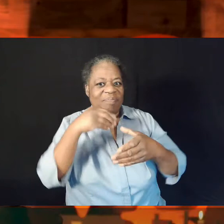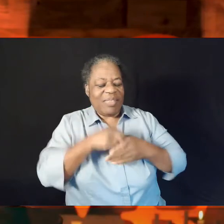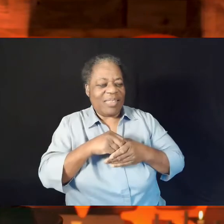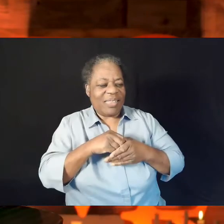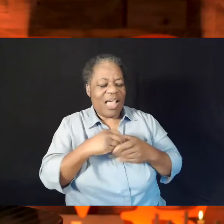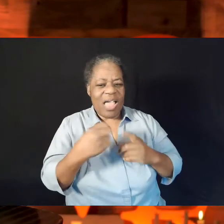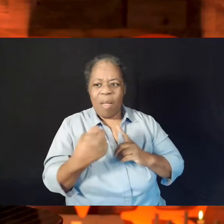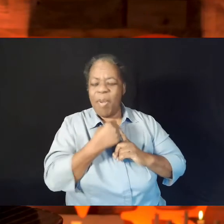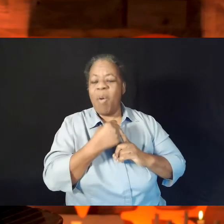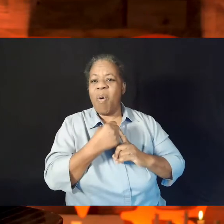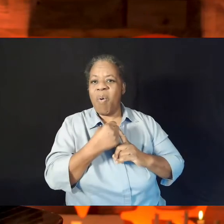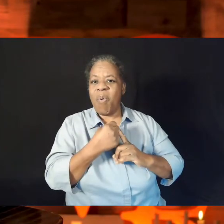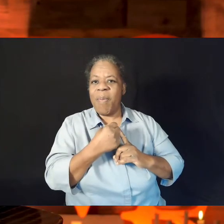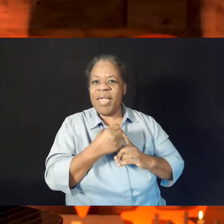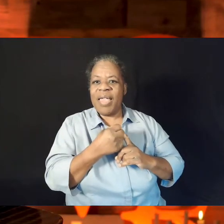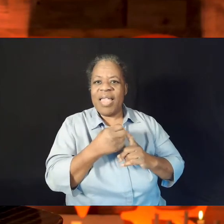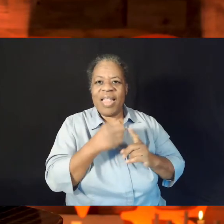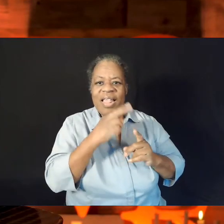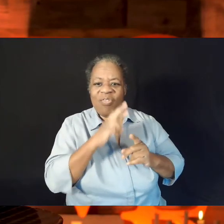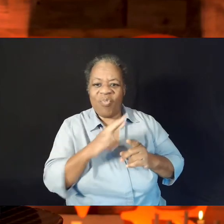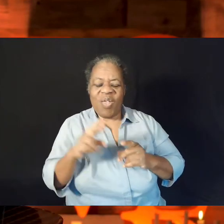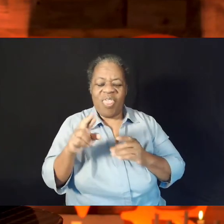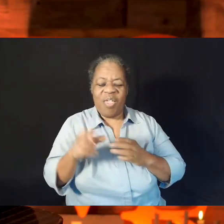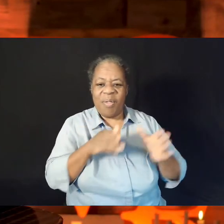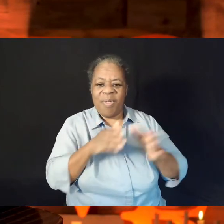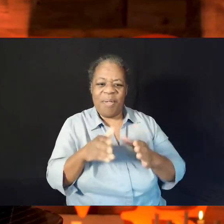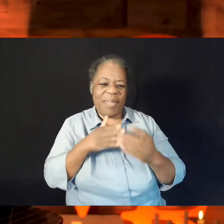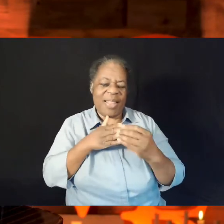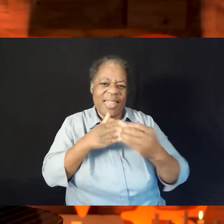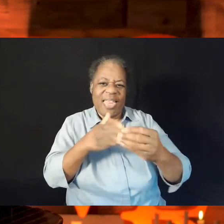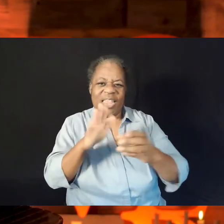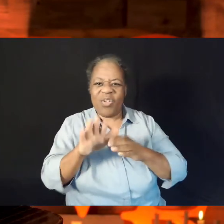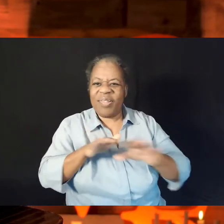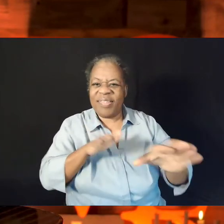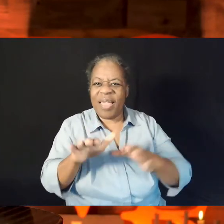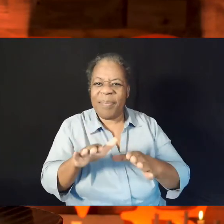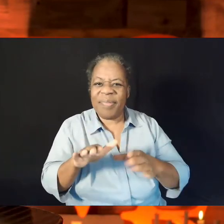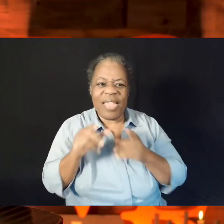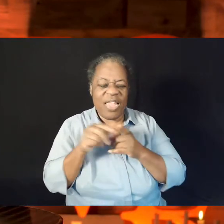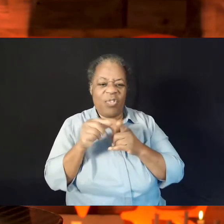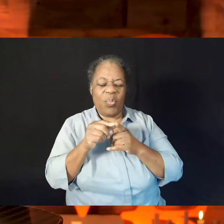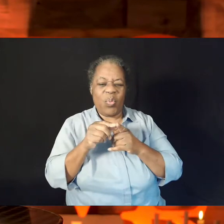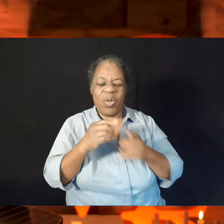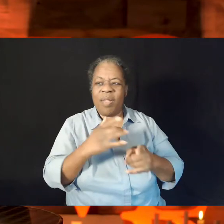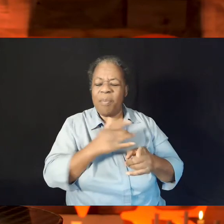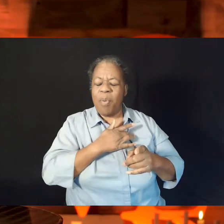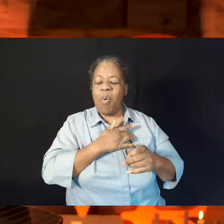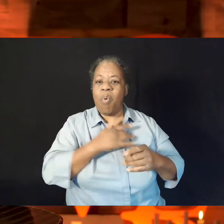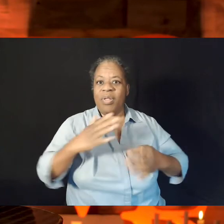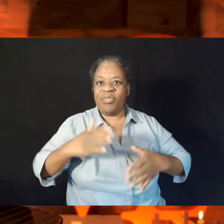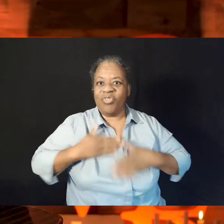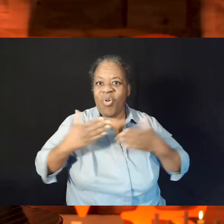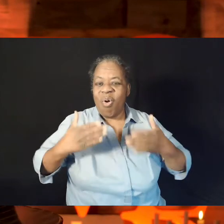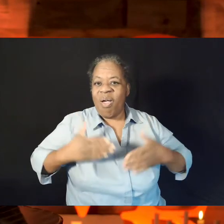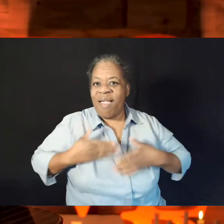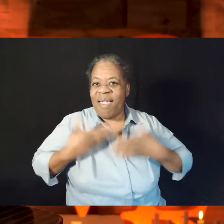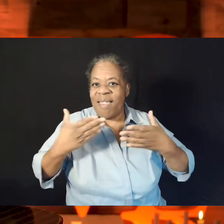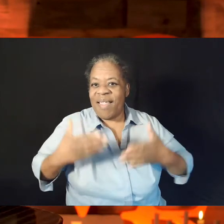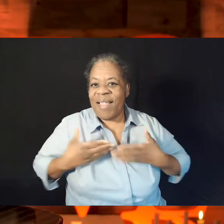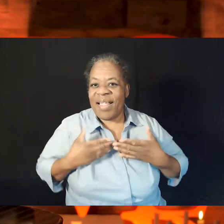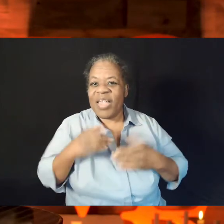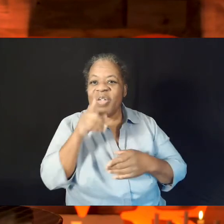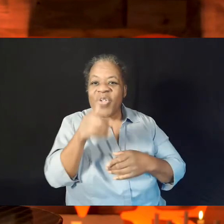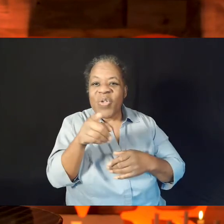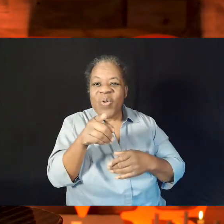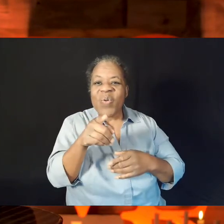Its rhythm buoying your steps, and its words bringing joy and wonder to your heart. You are